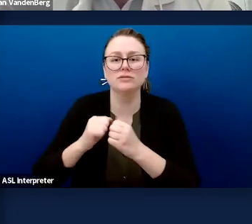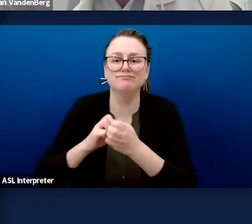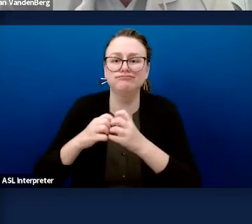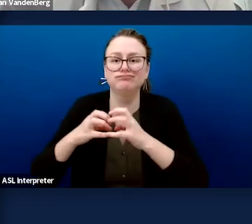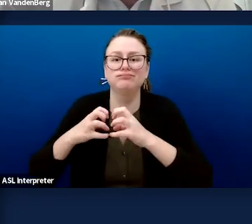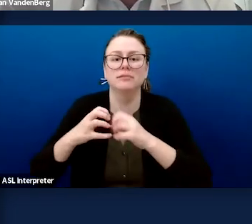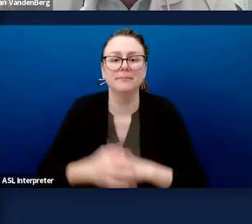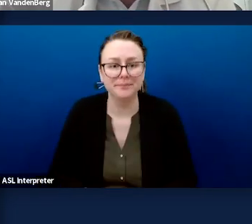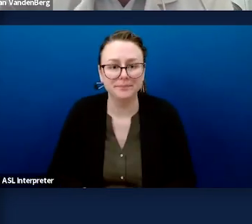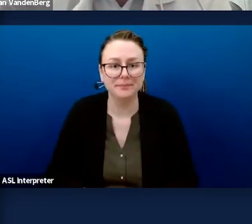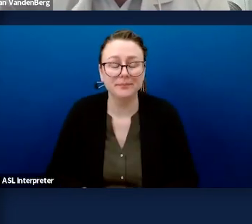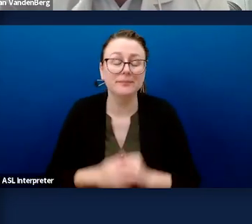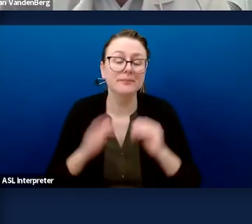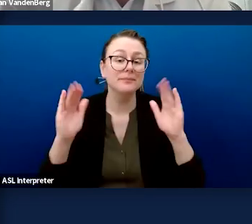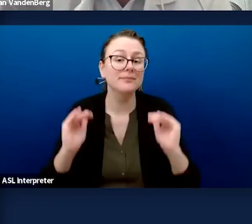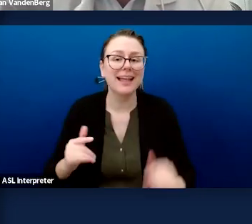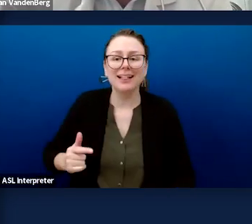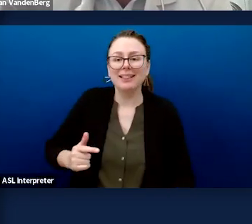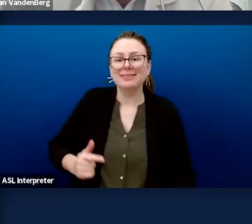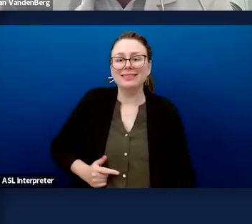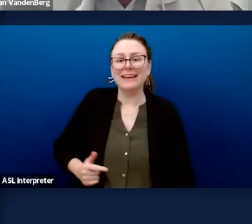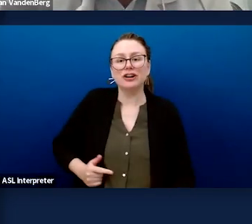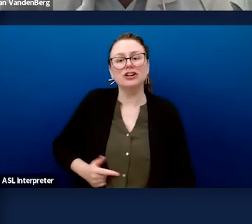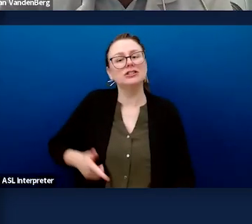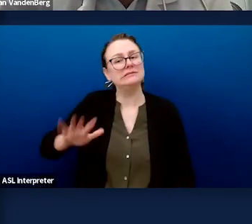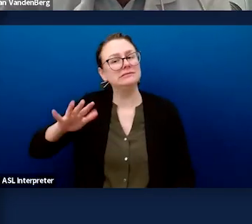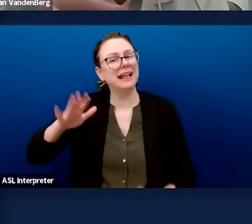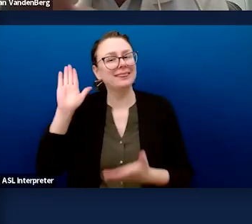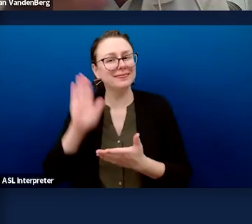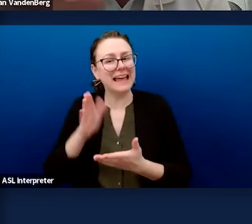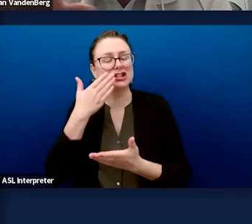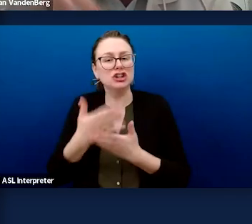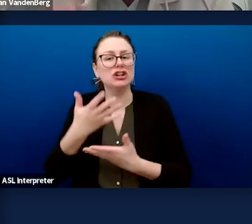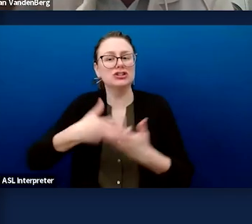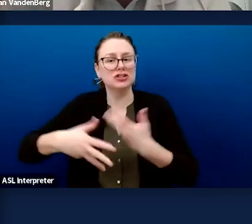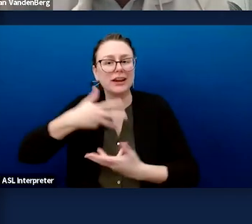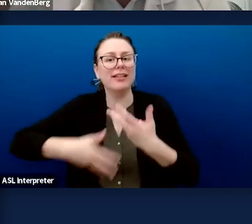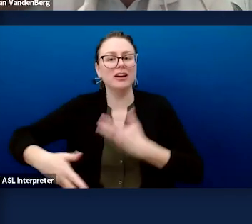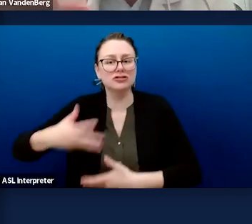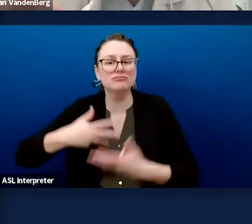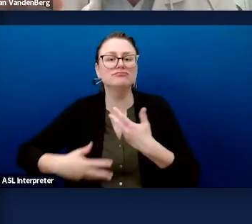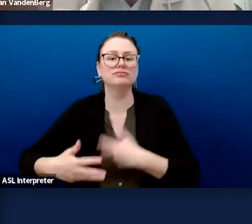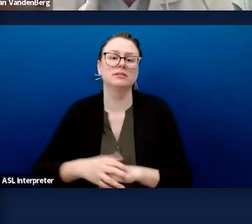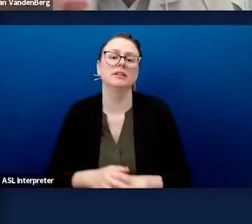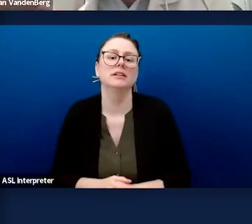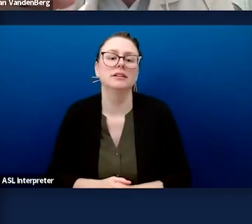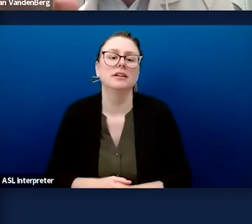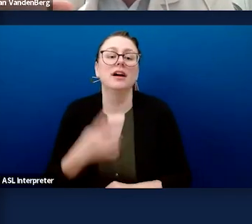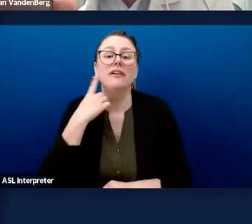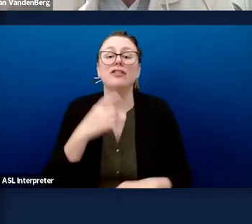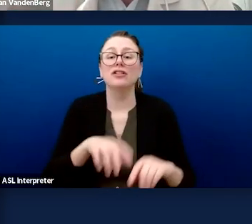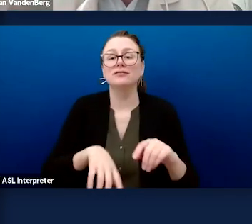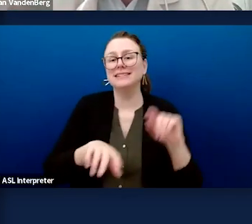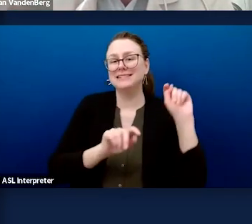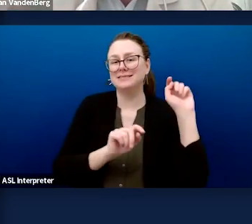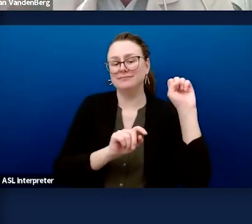liver circulation isn't quite as good as well for T7 to T10 and above, and so your blood